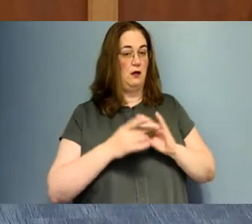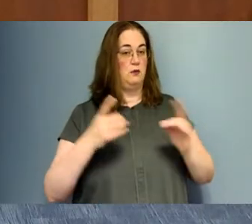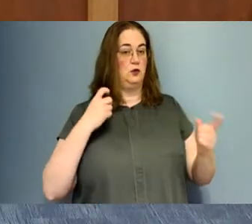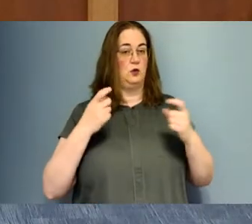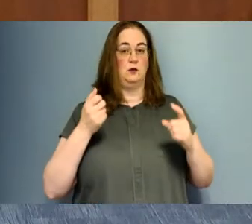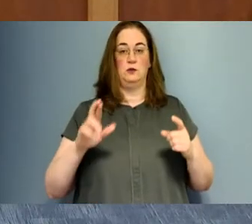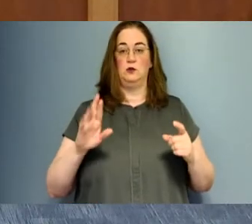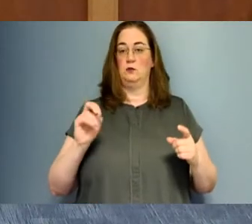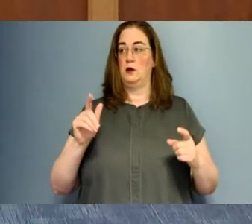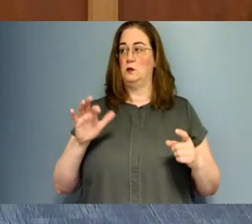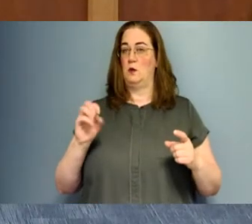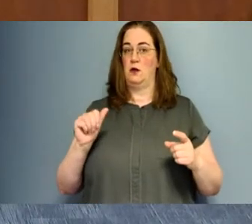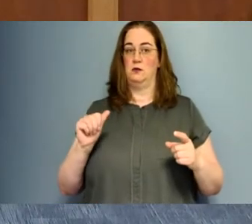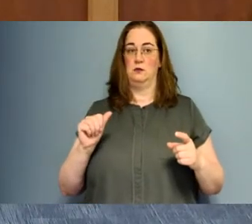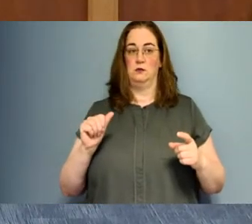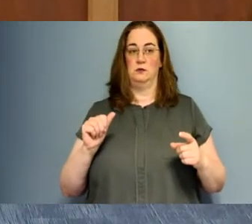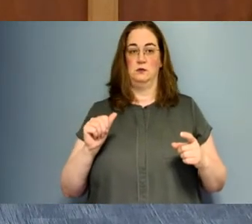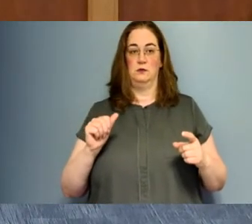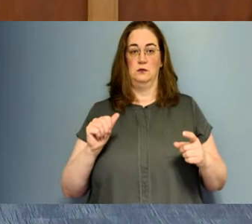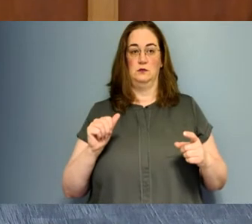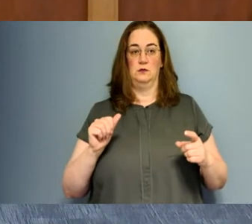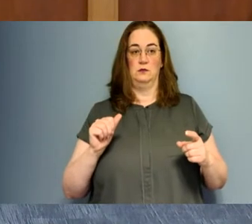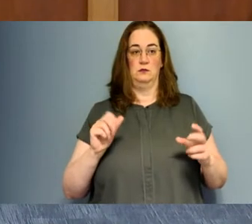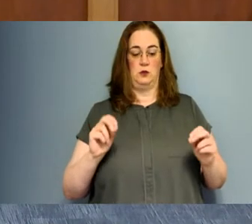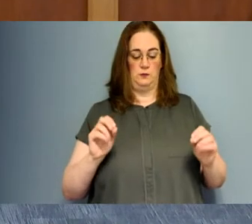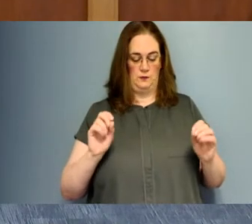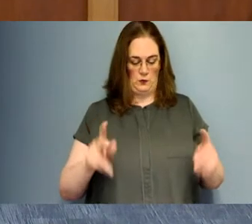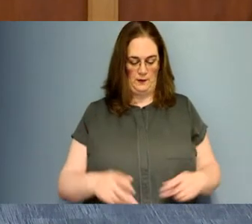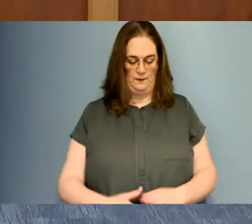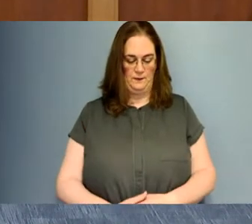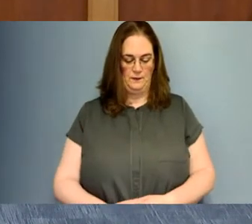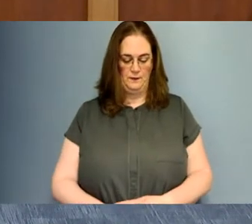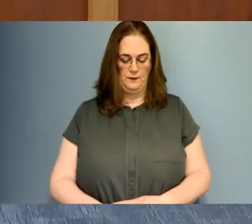Boscola? No? Okay.